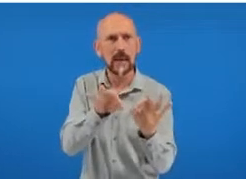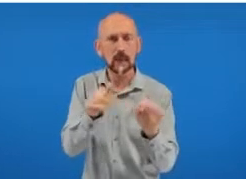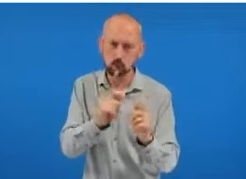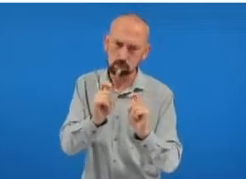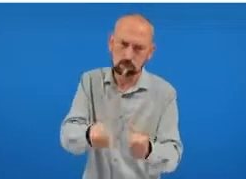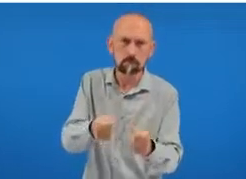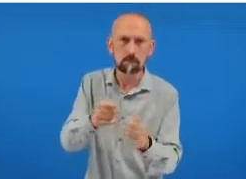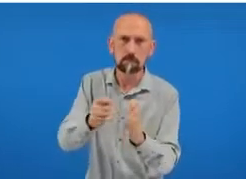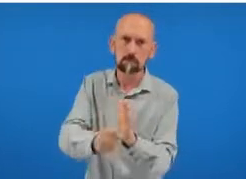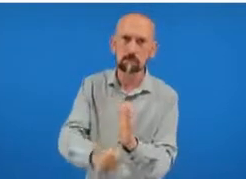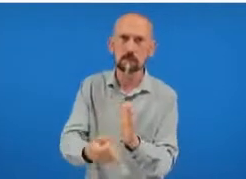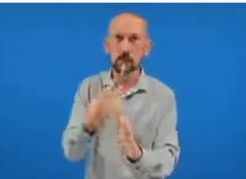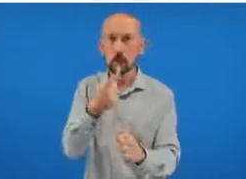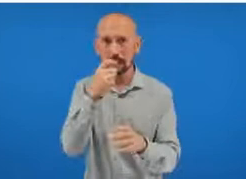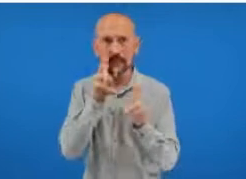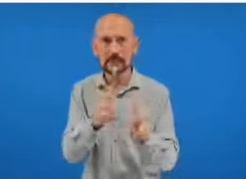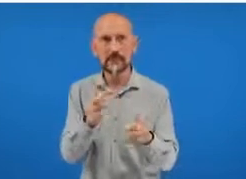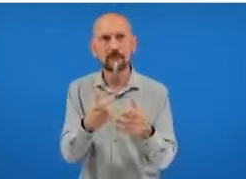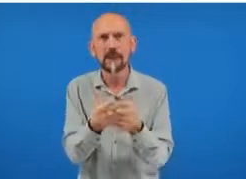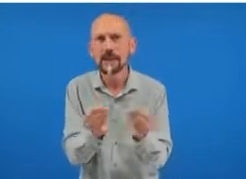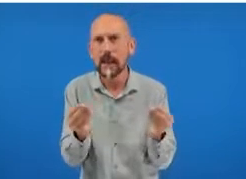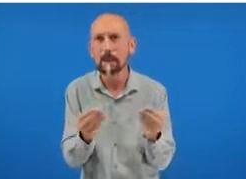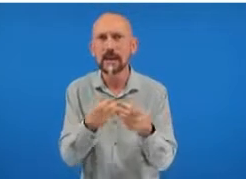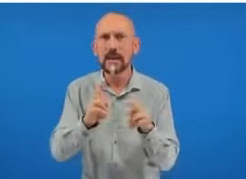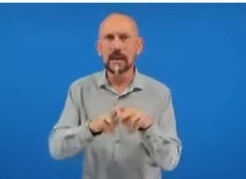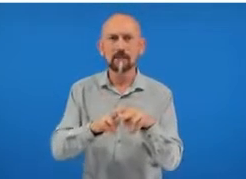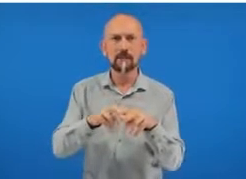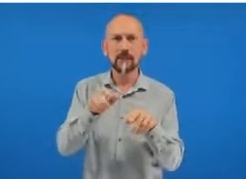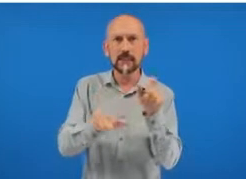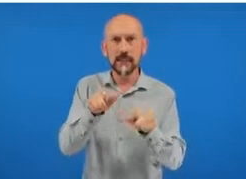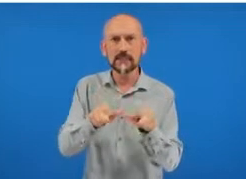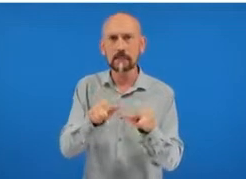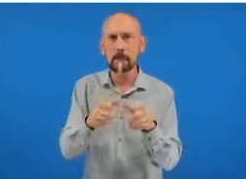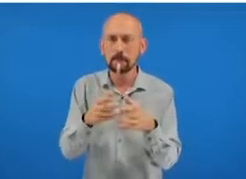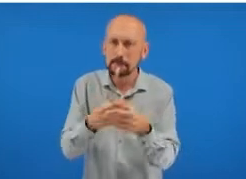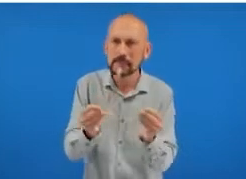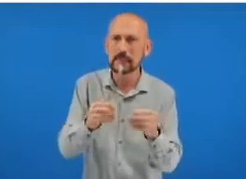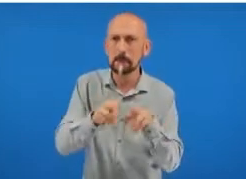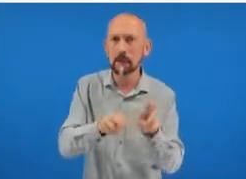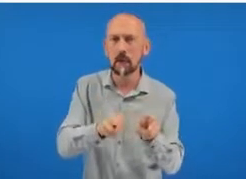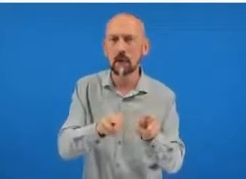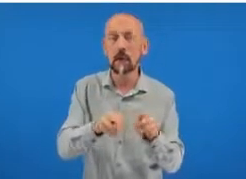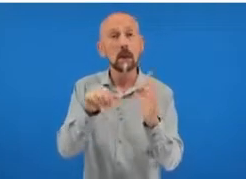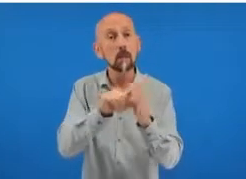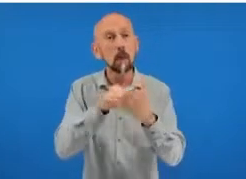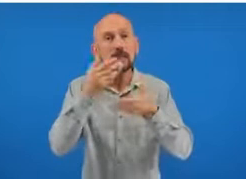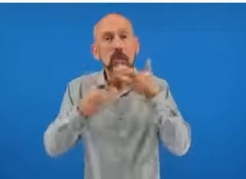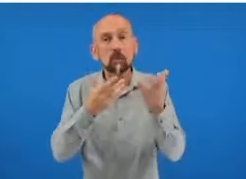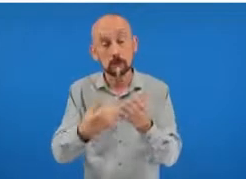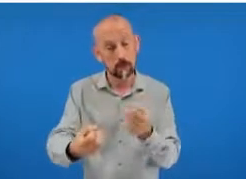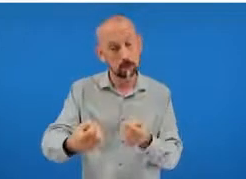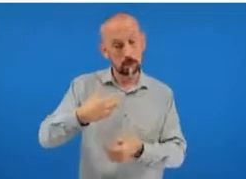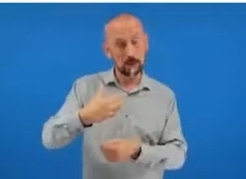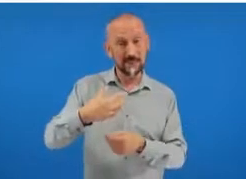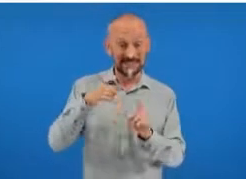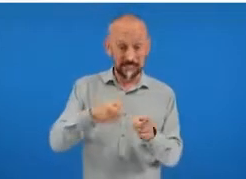information, meaning a client may be missing out on a measure. The problem descriptor is given by the client. This automatically triggers the right